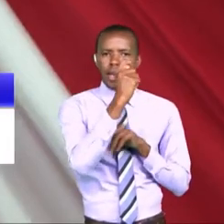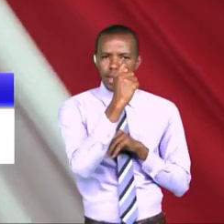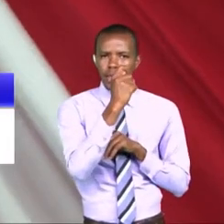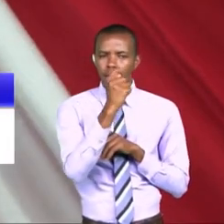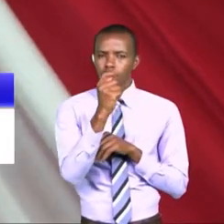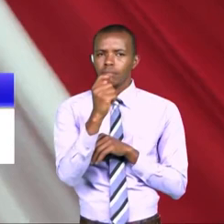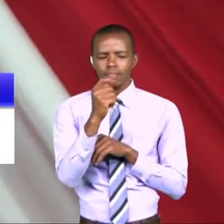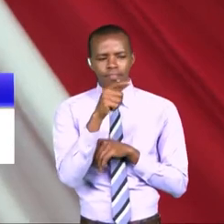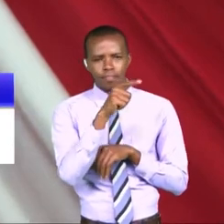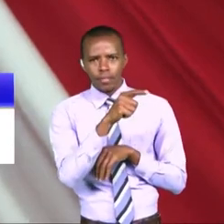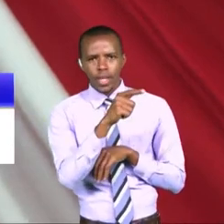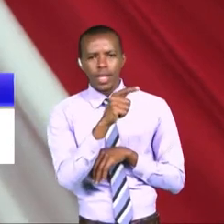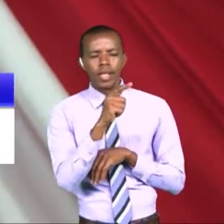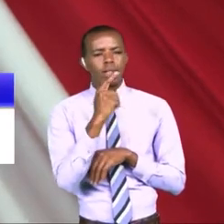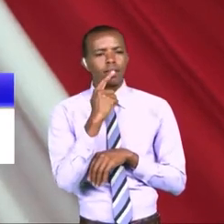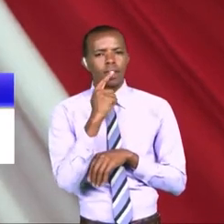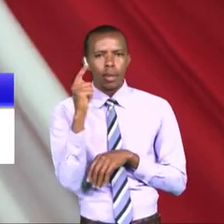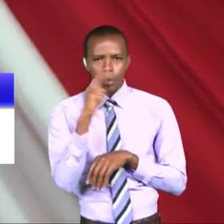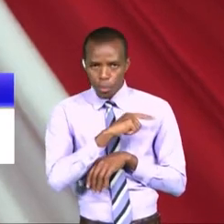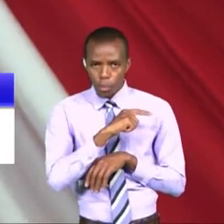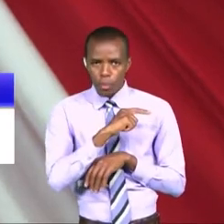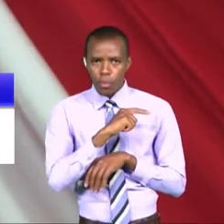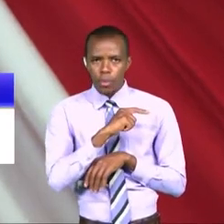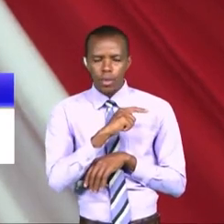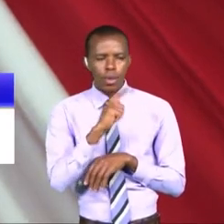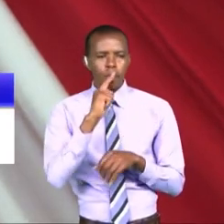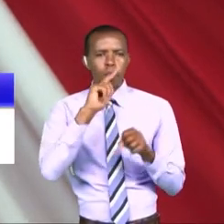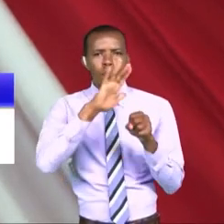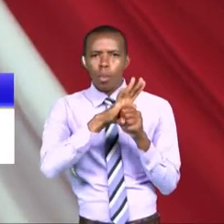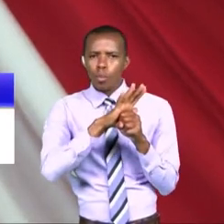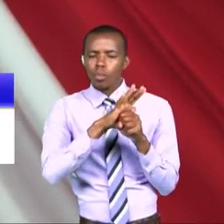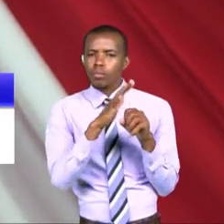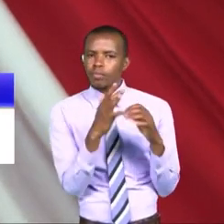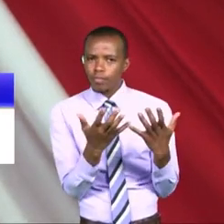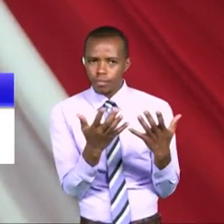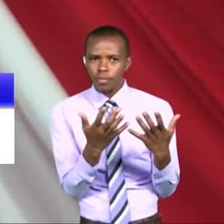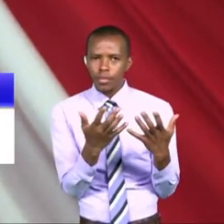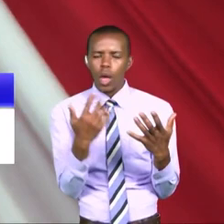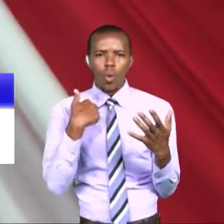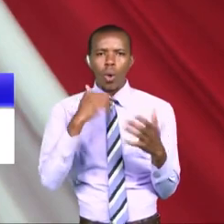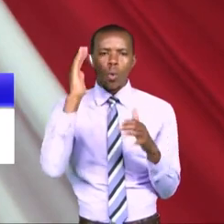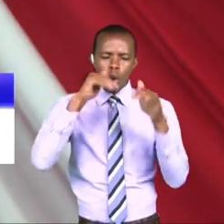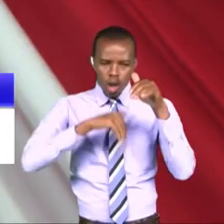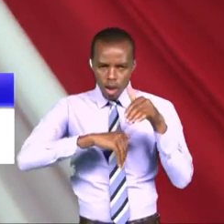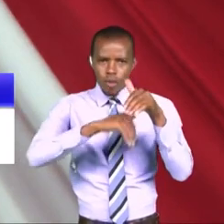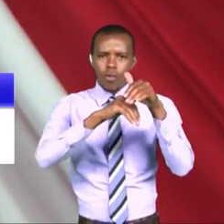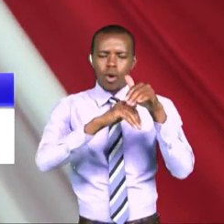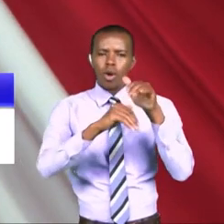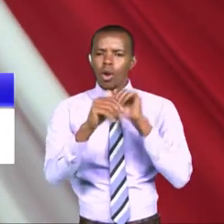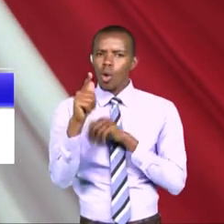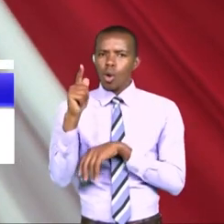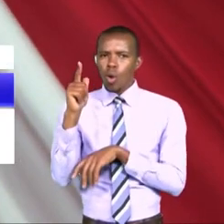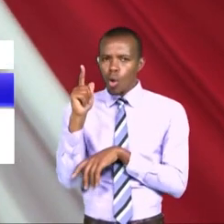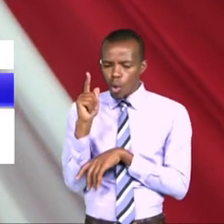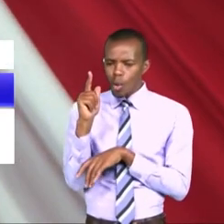Kama mwenzangu amesema, tunakupa ahadi kwamba tutatii maagizo haya